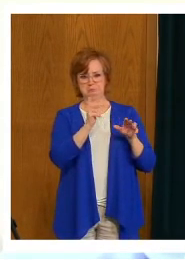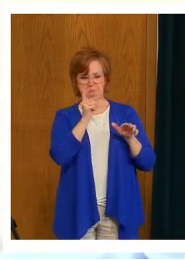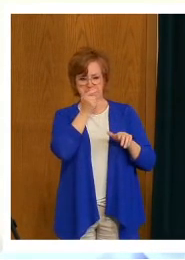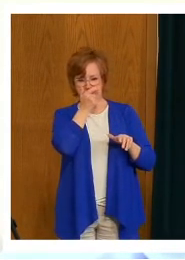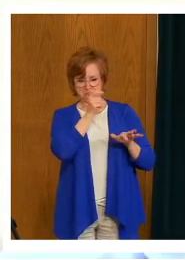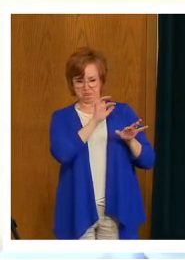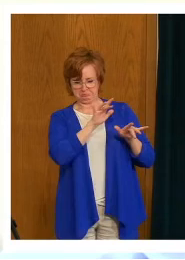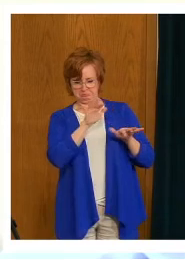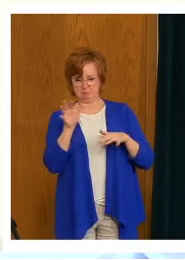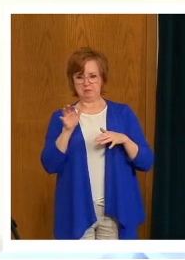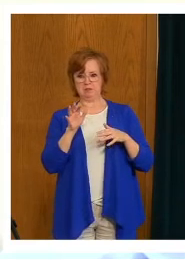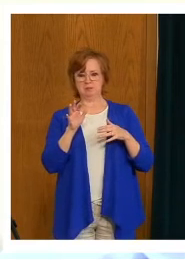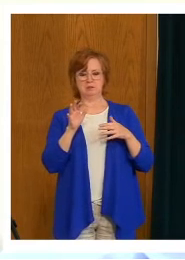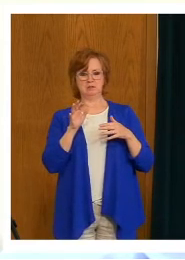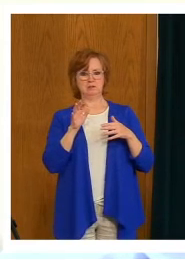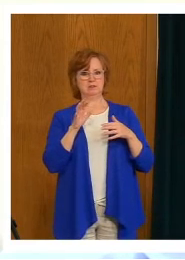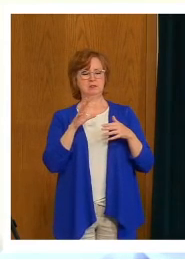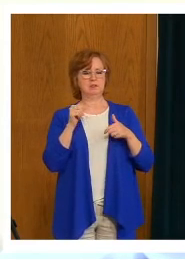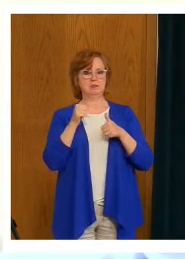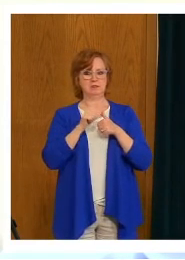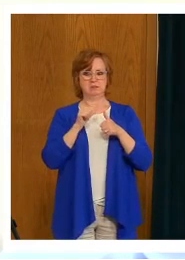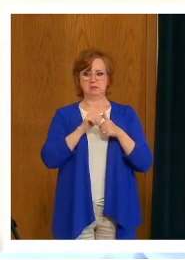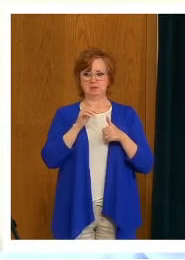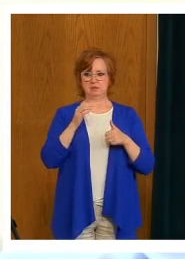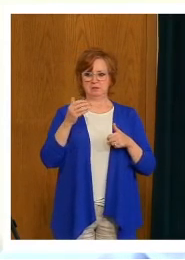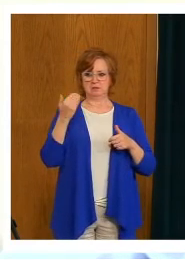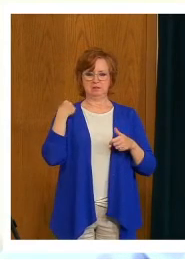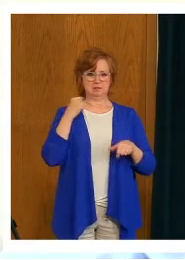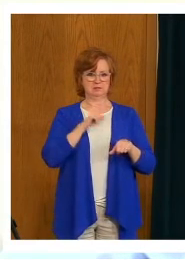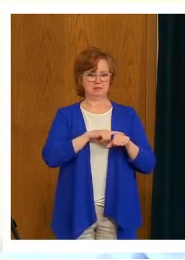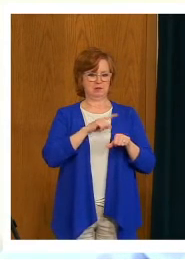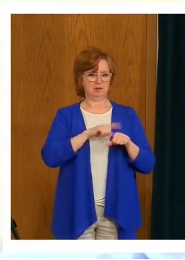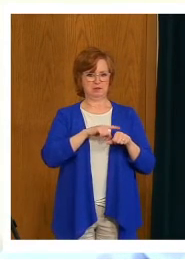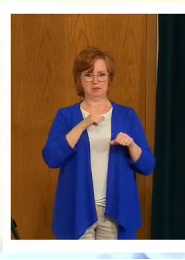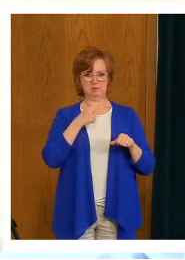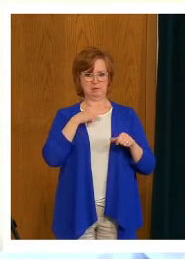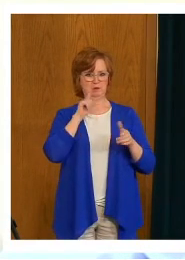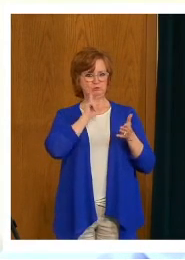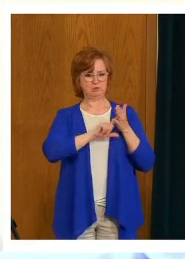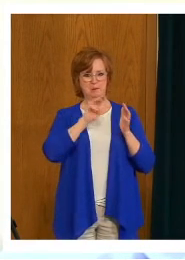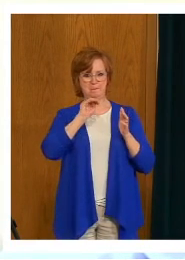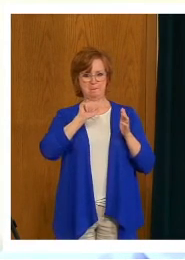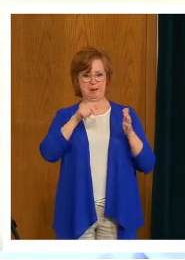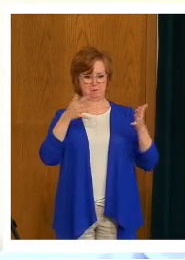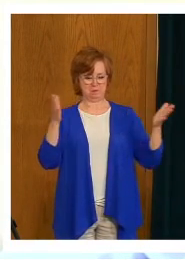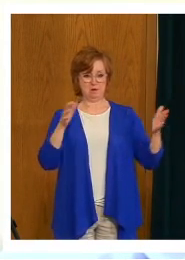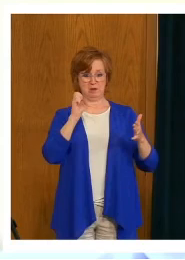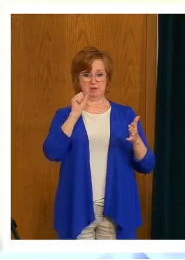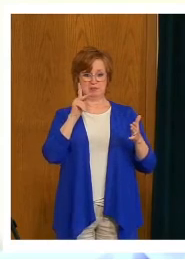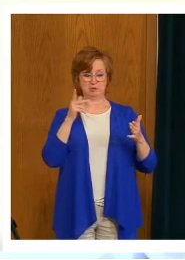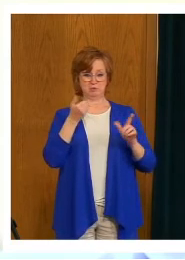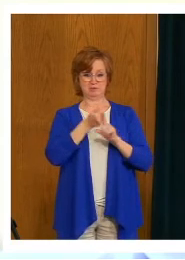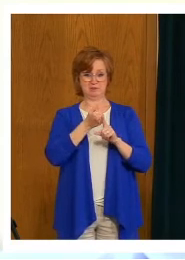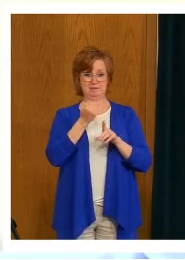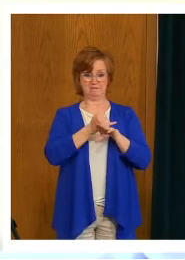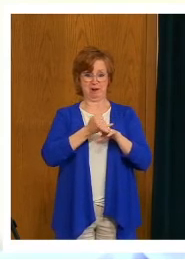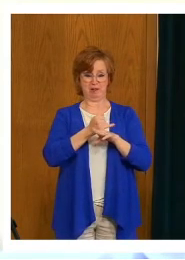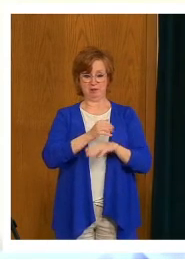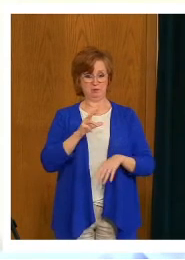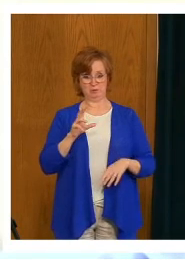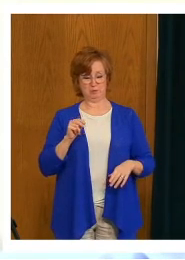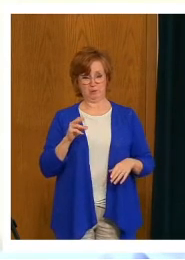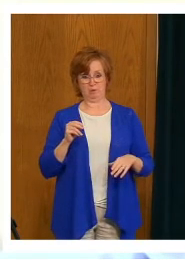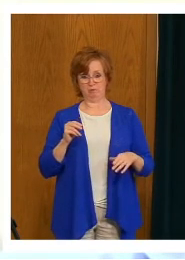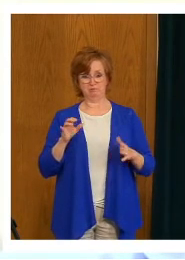that last time I checked, Saskatchewan was not an island, and we are integrated deeply